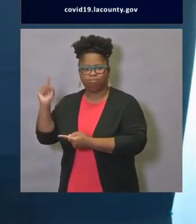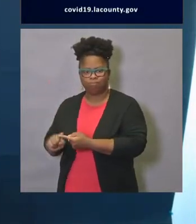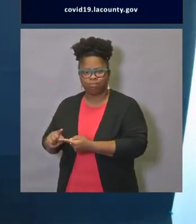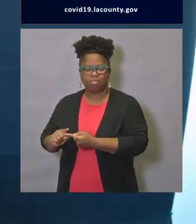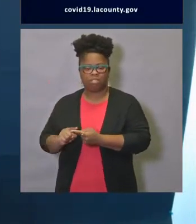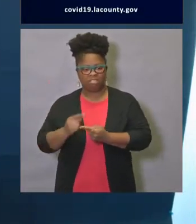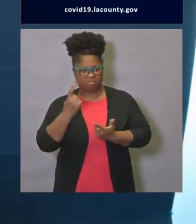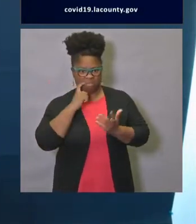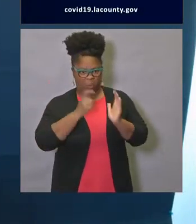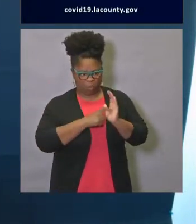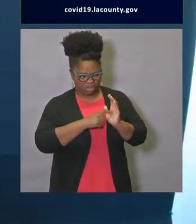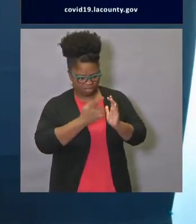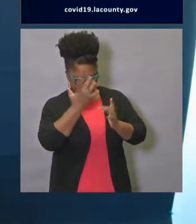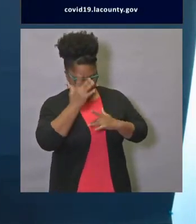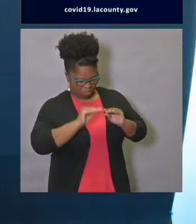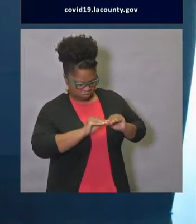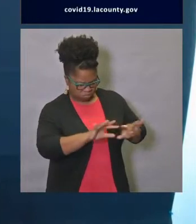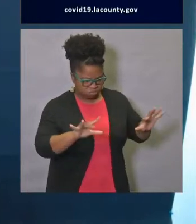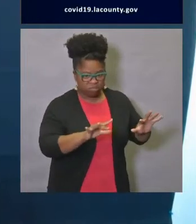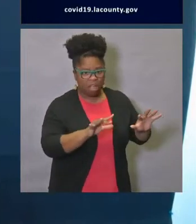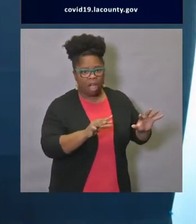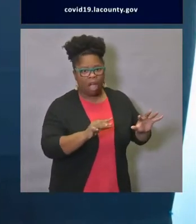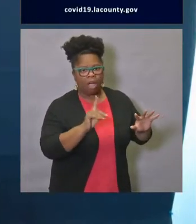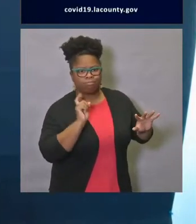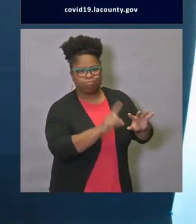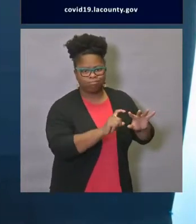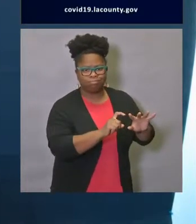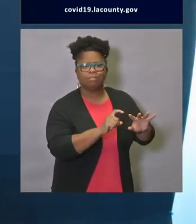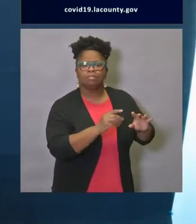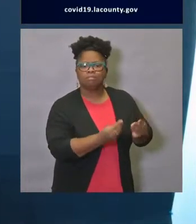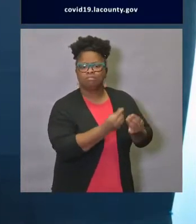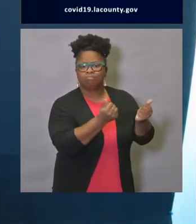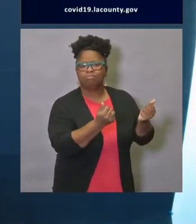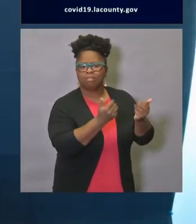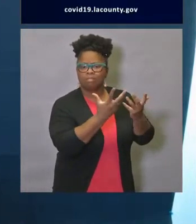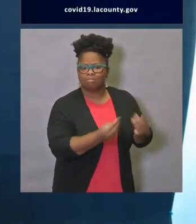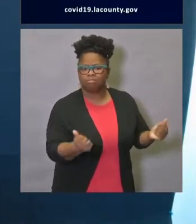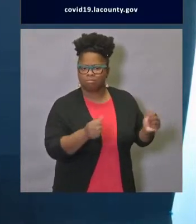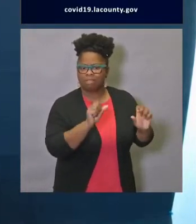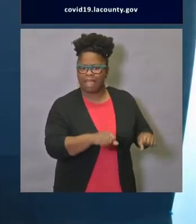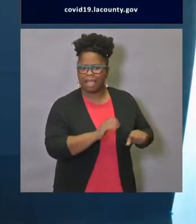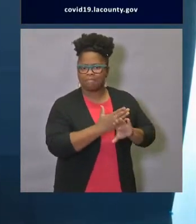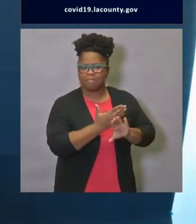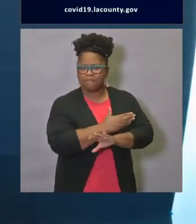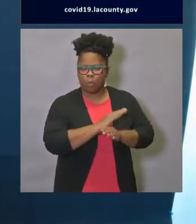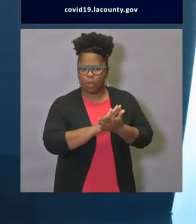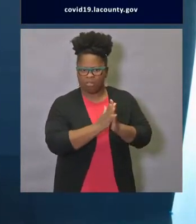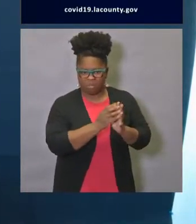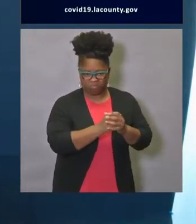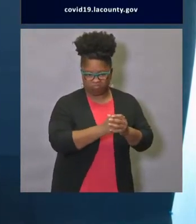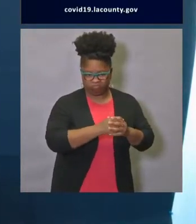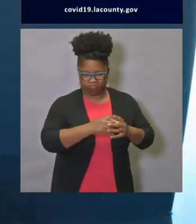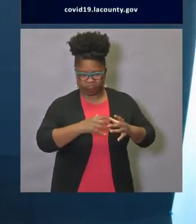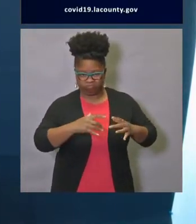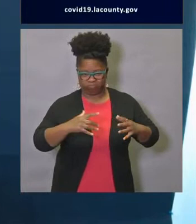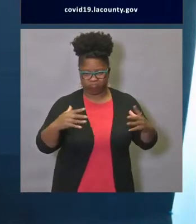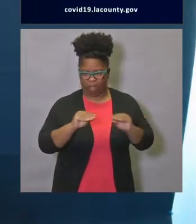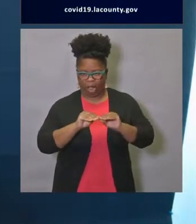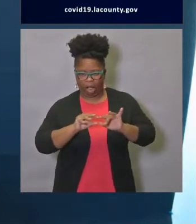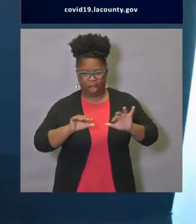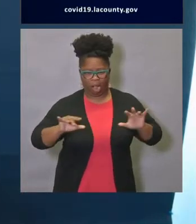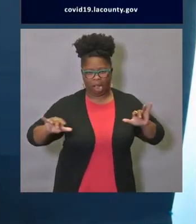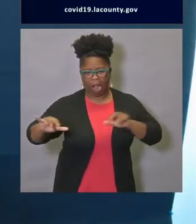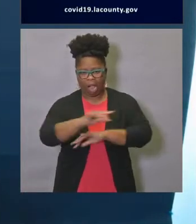are the potential for larger outbreaks within our communities, and to do so before they grow and before they become larger fires